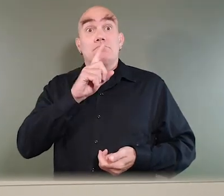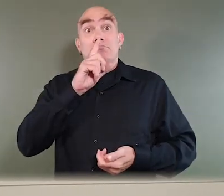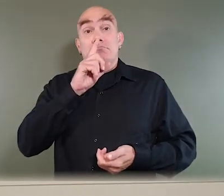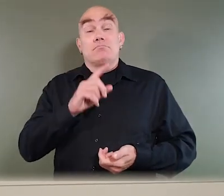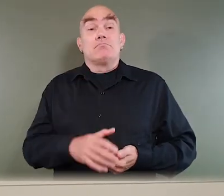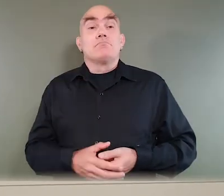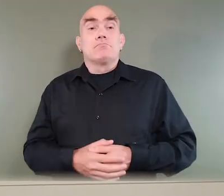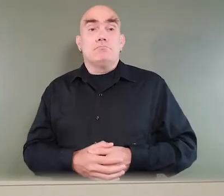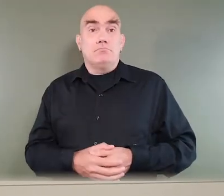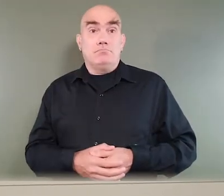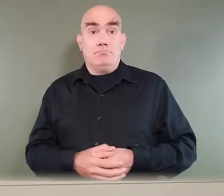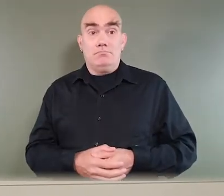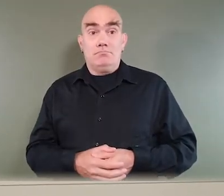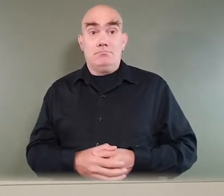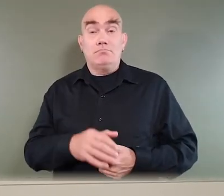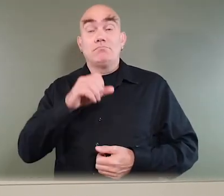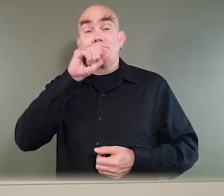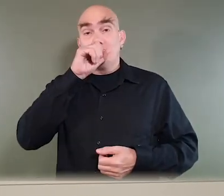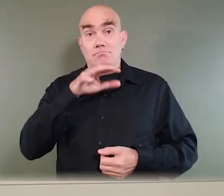and breathe out.